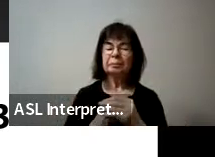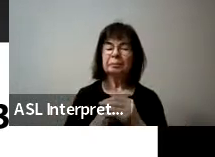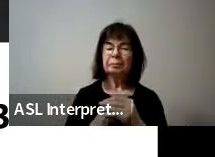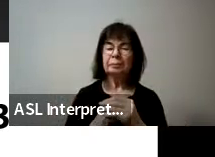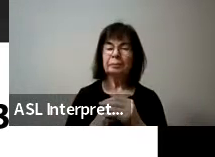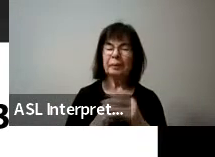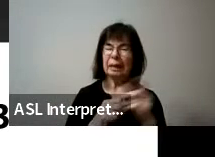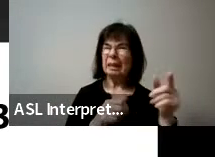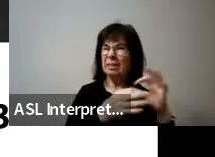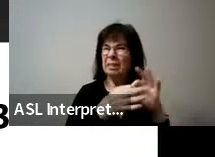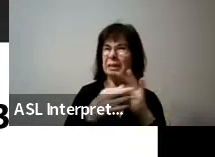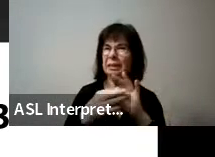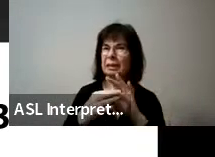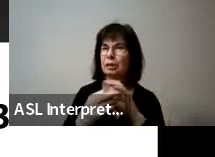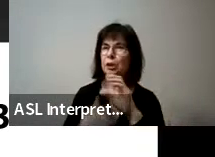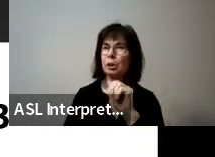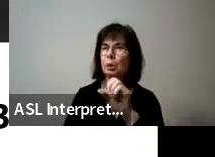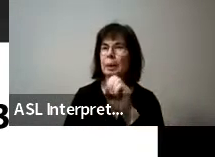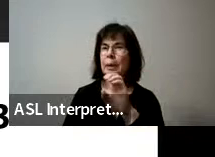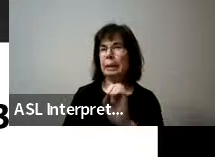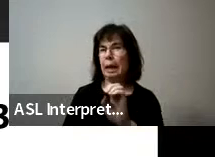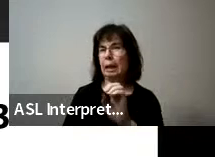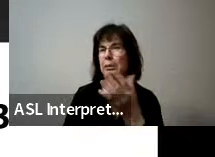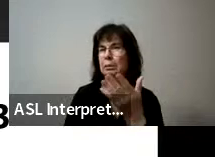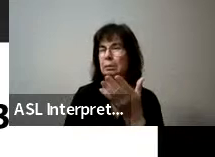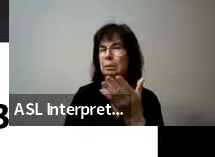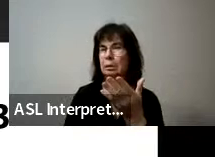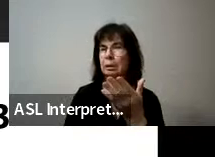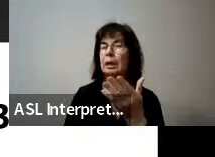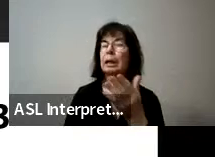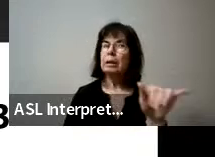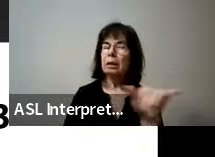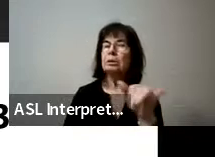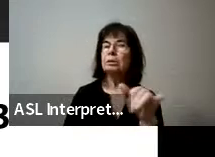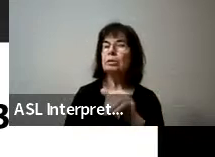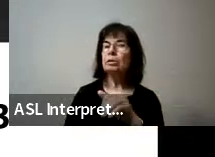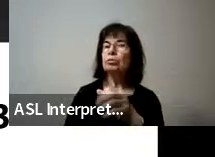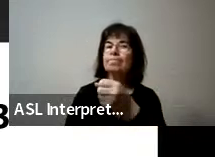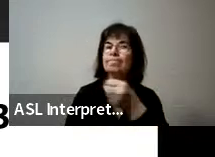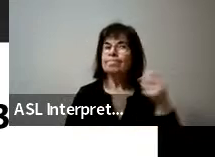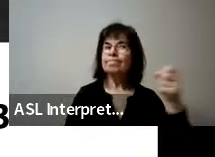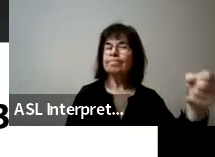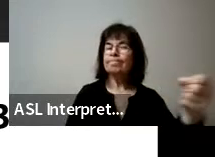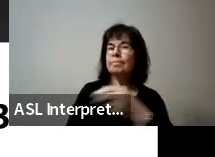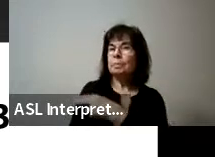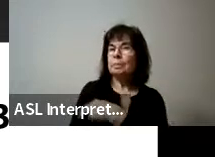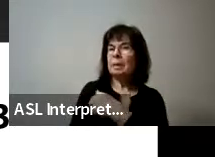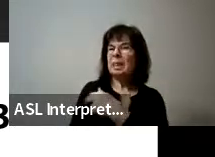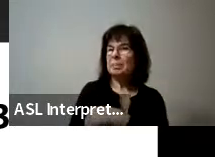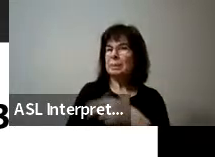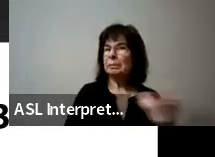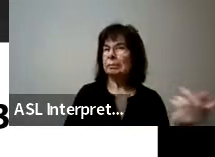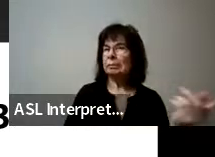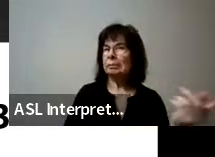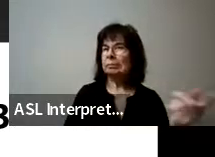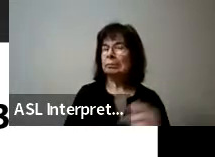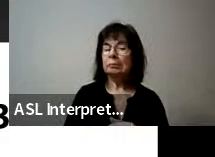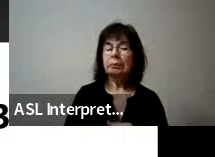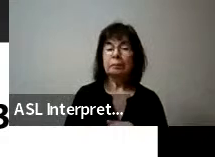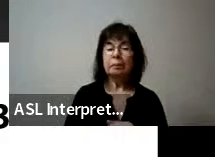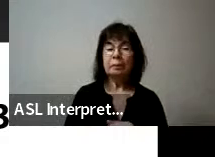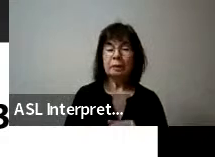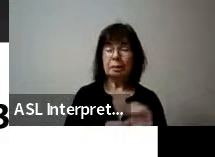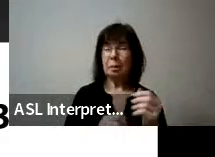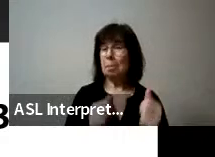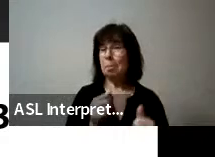tied to case rates, but also to hospital admissions, you can see most of the country